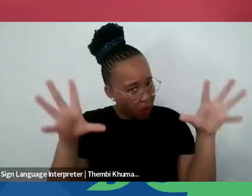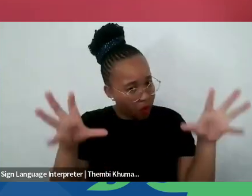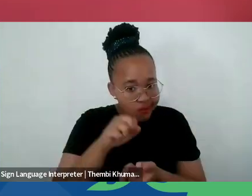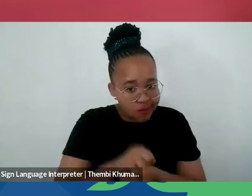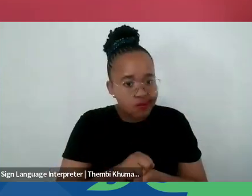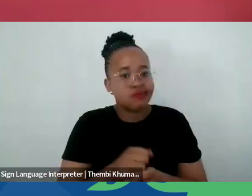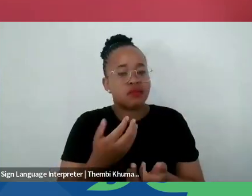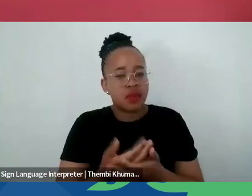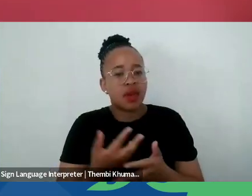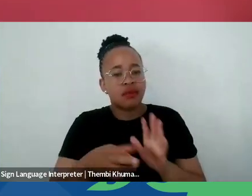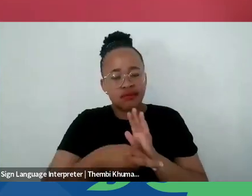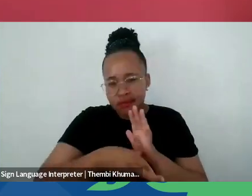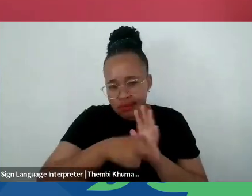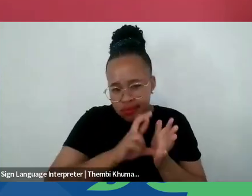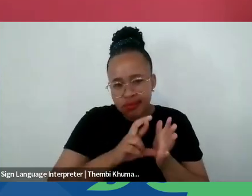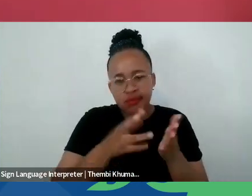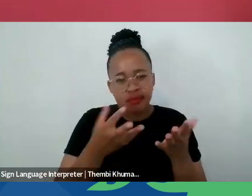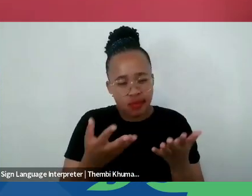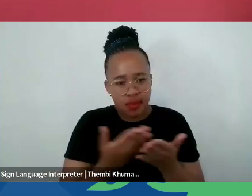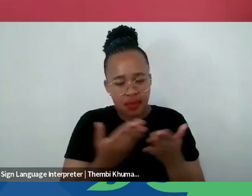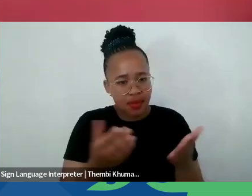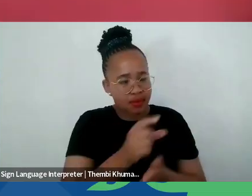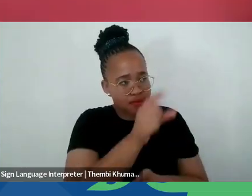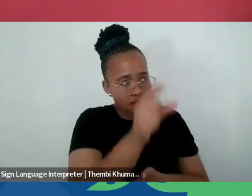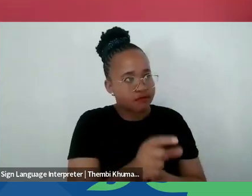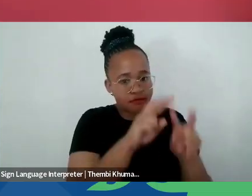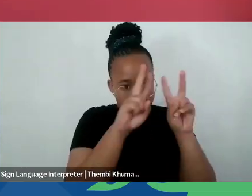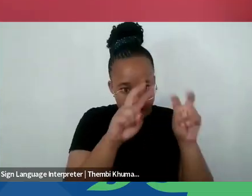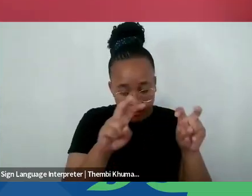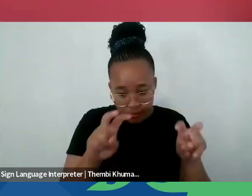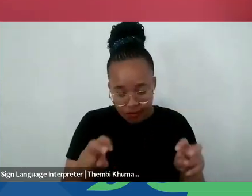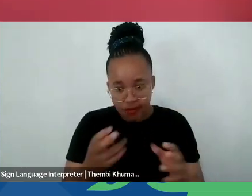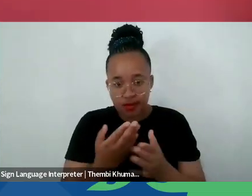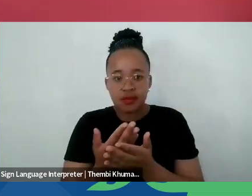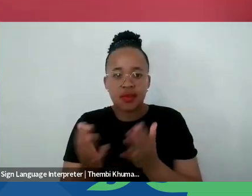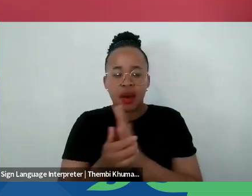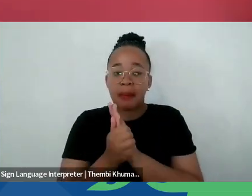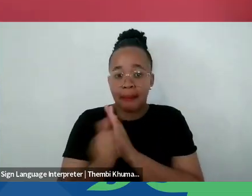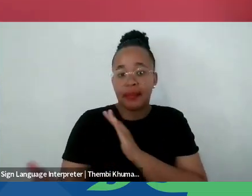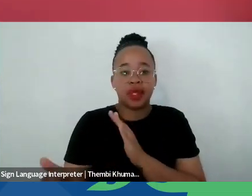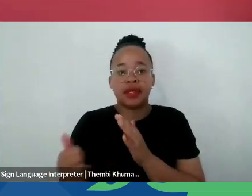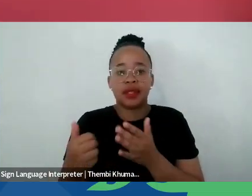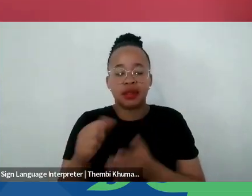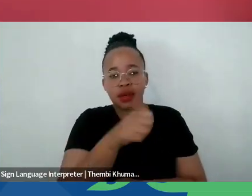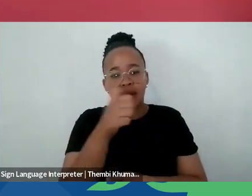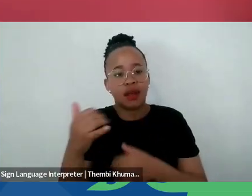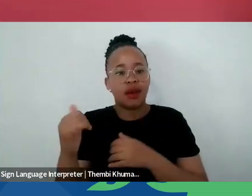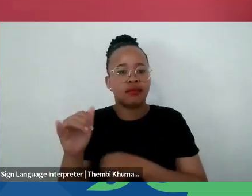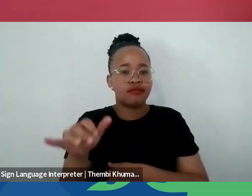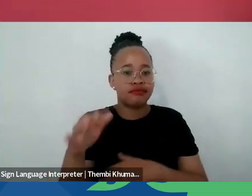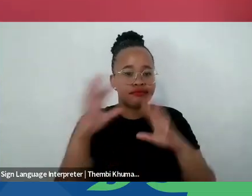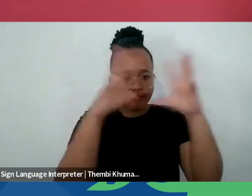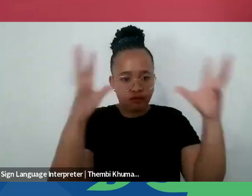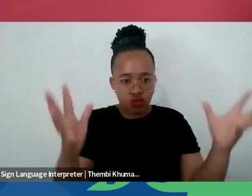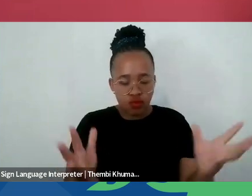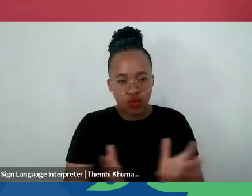of available local research and best practice guidance from other countries, mostly from high-income settings, because